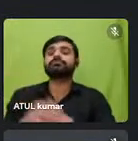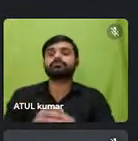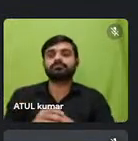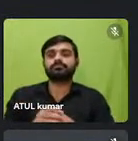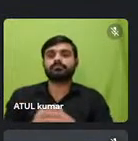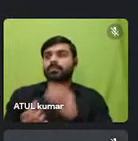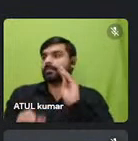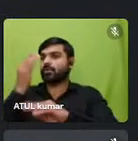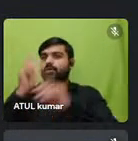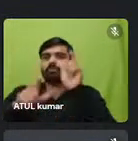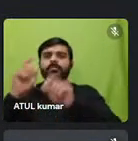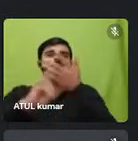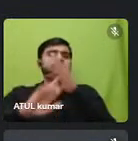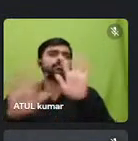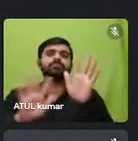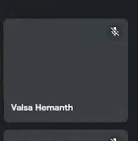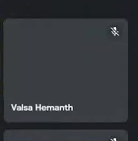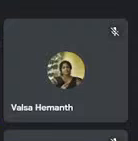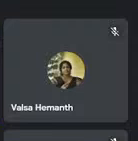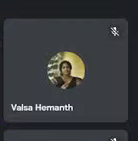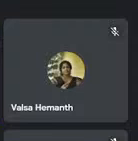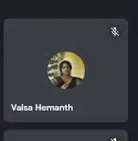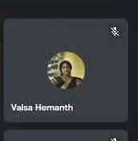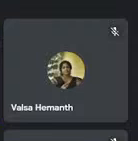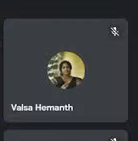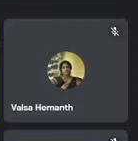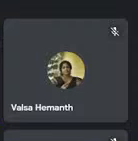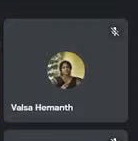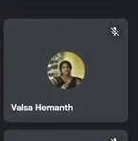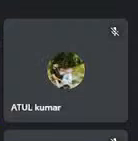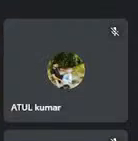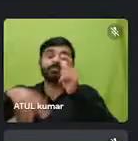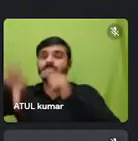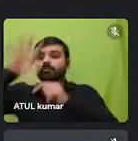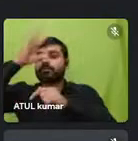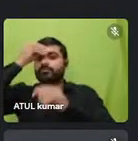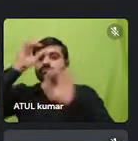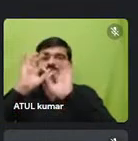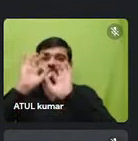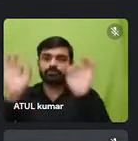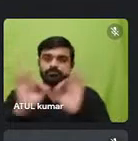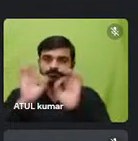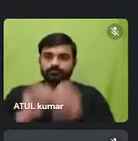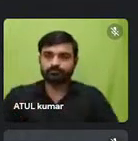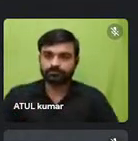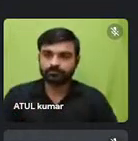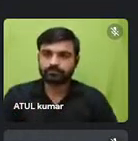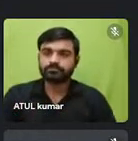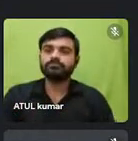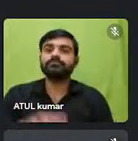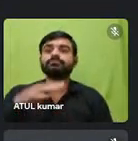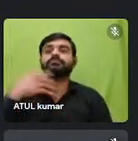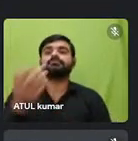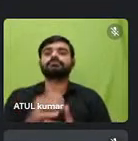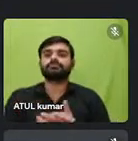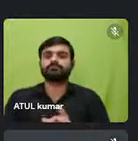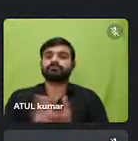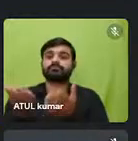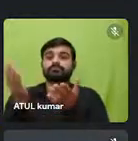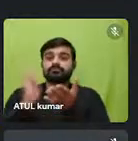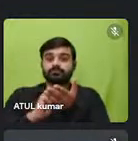Normal people generally do not learn sign language. Hearing people don't learn sign language. And